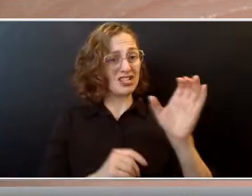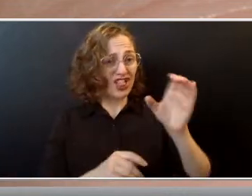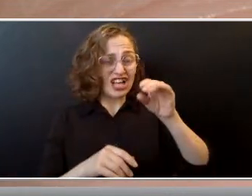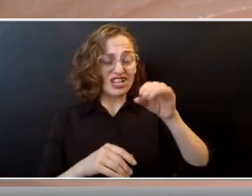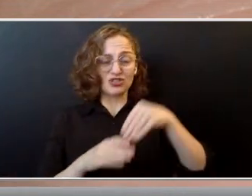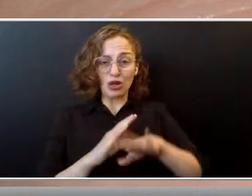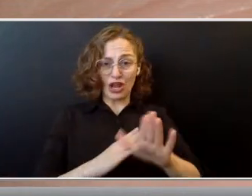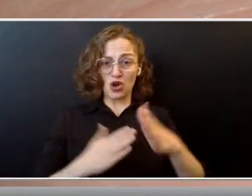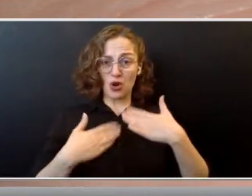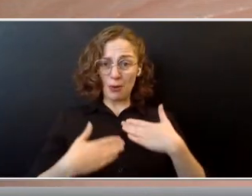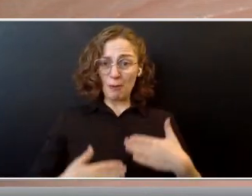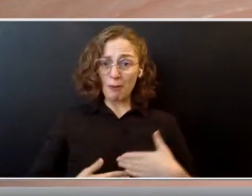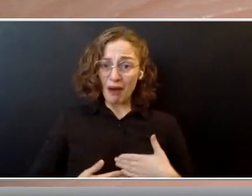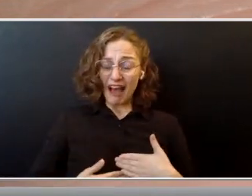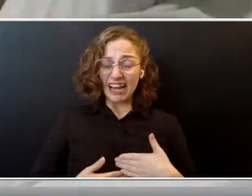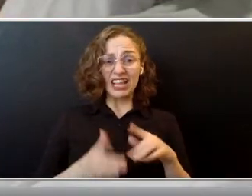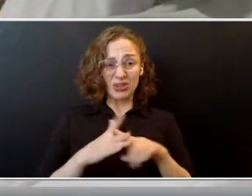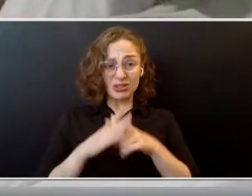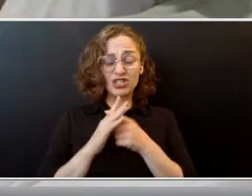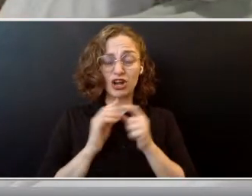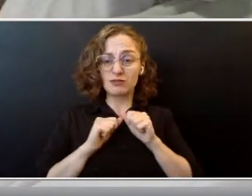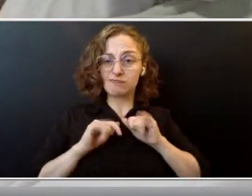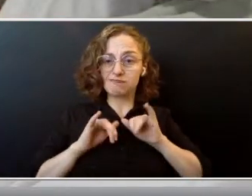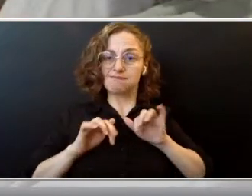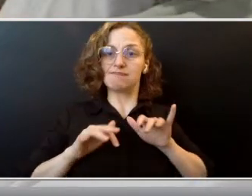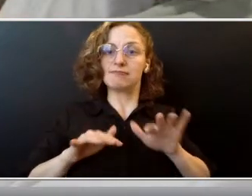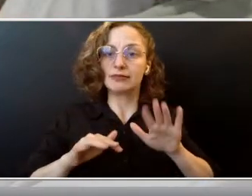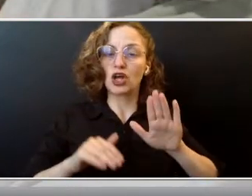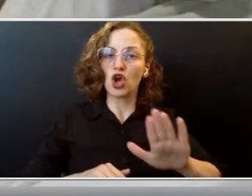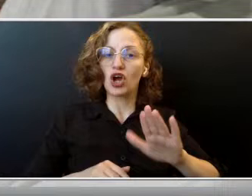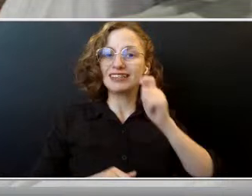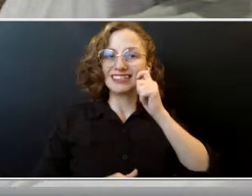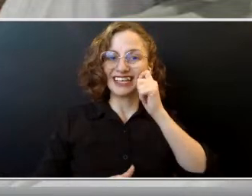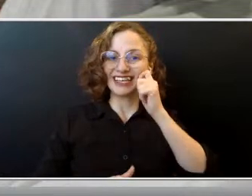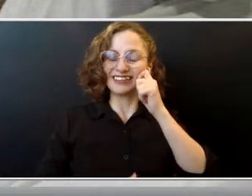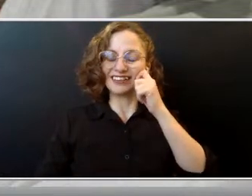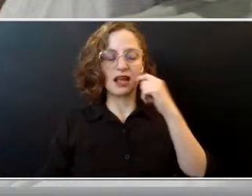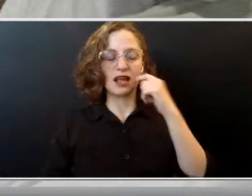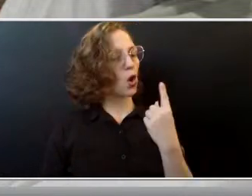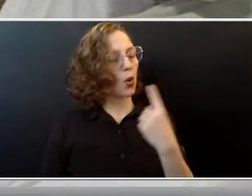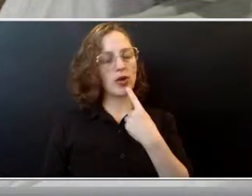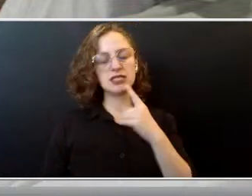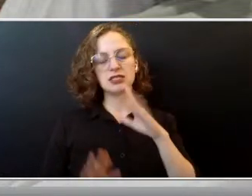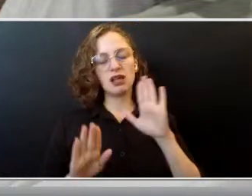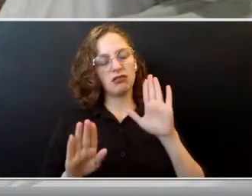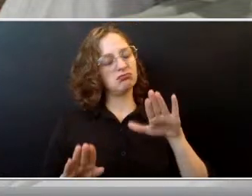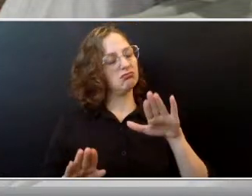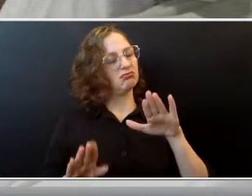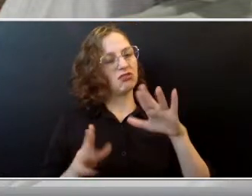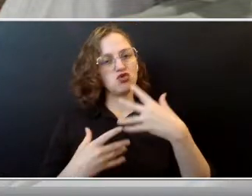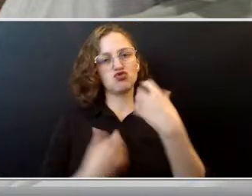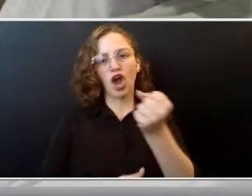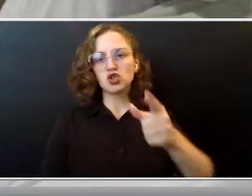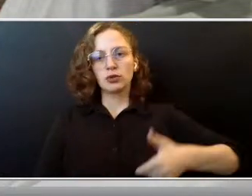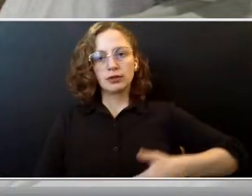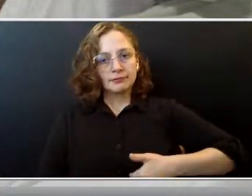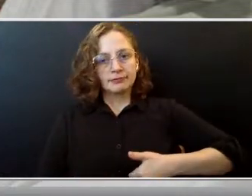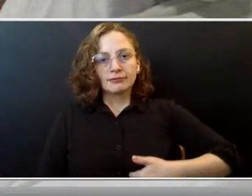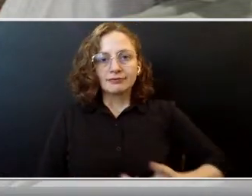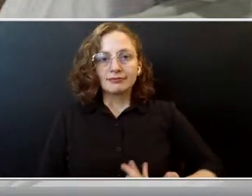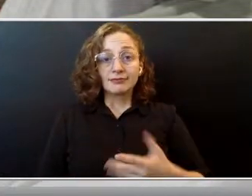skin, creating the orange deposits. I always say go with your gut feeling. As a mom, you know when something is